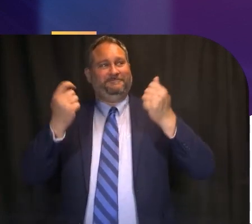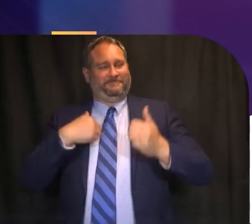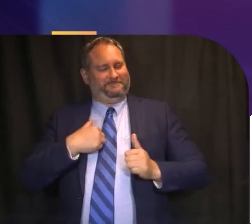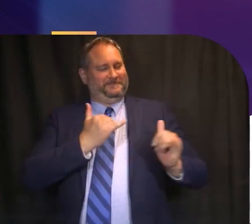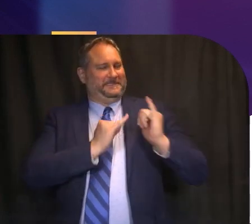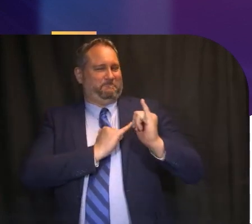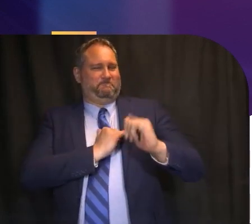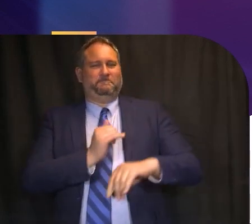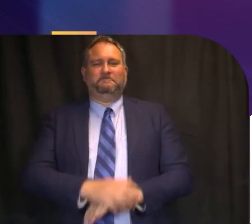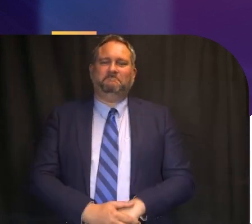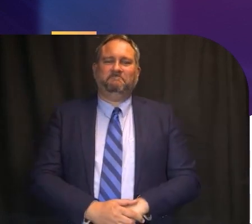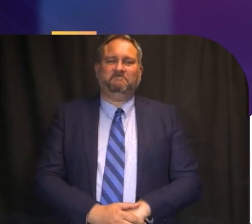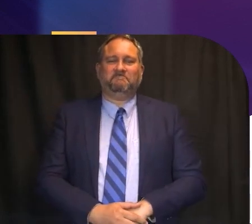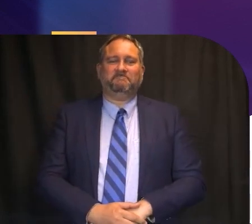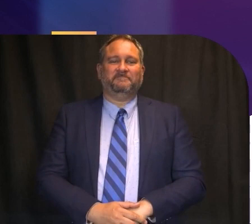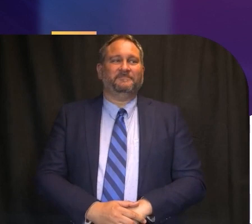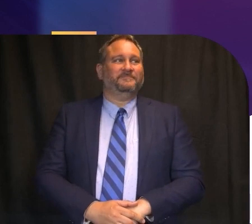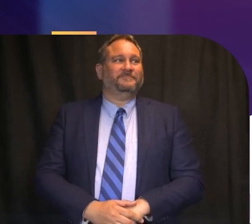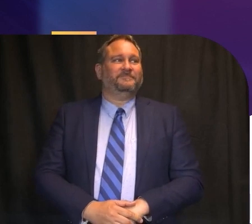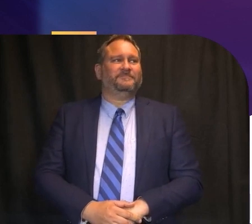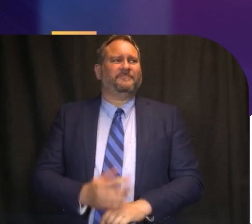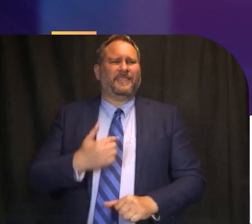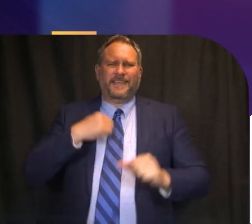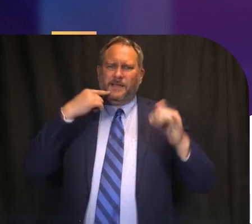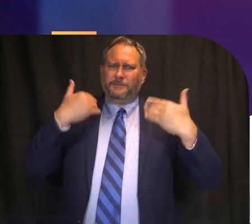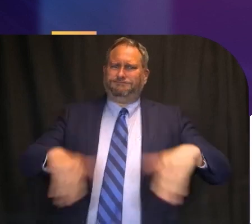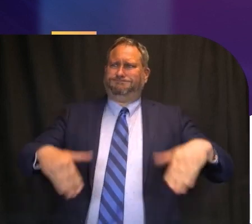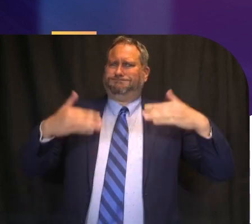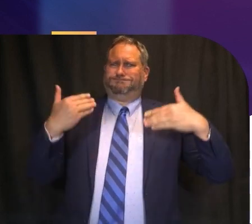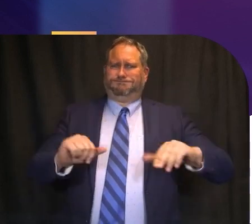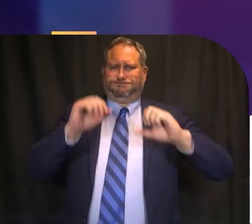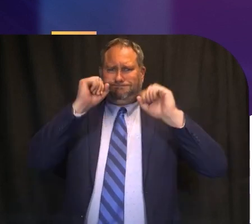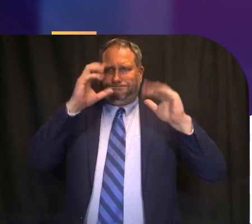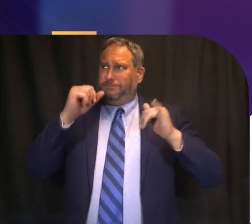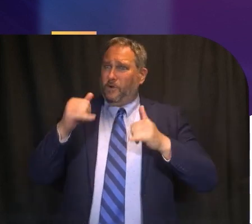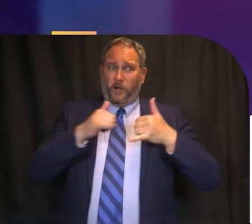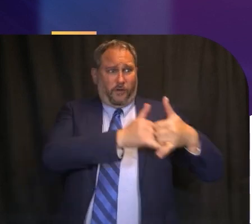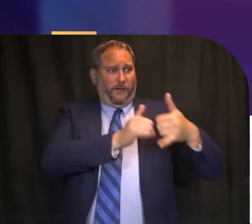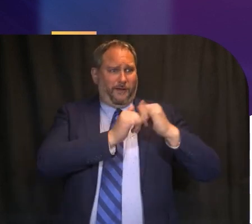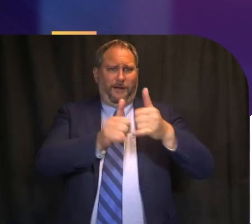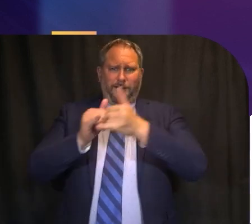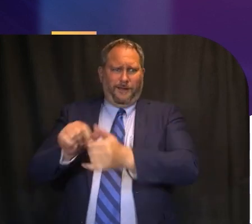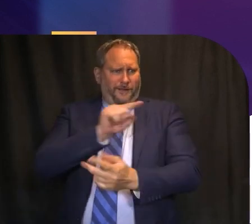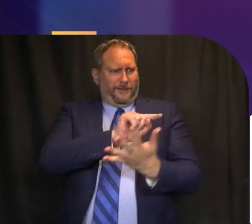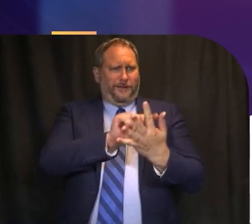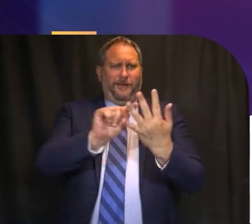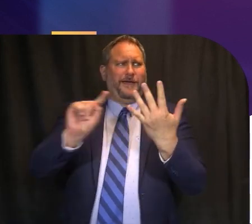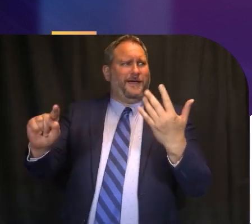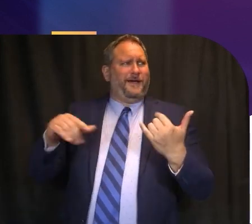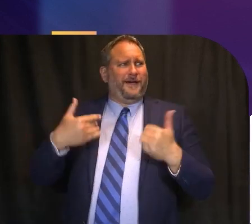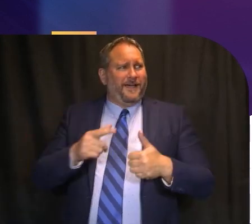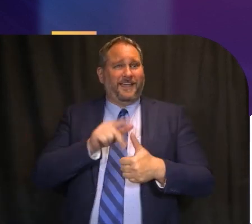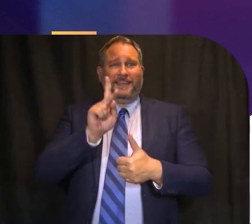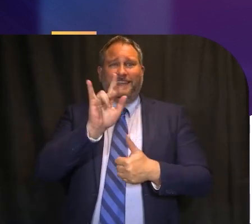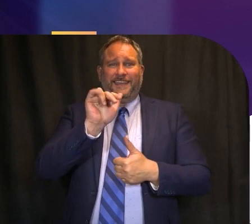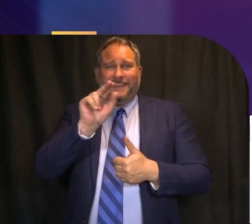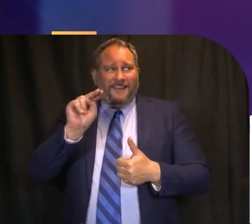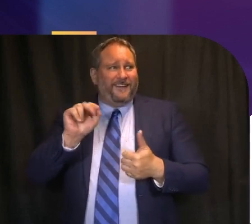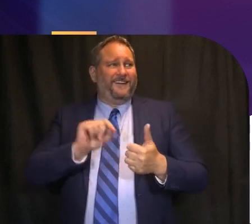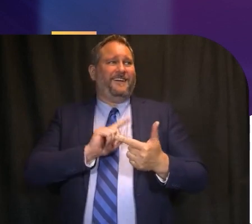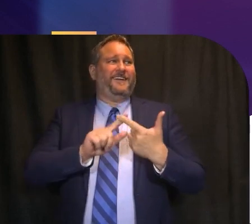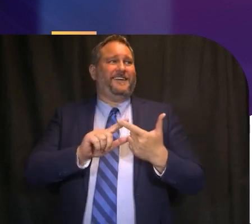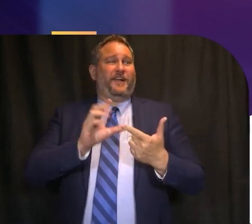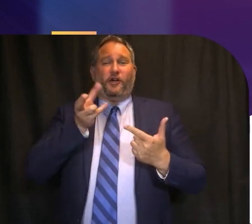Hearn Emerging Leader awardees? Kiana, Chris, and Nate, allow me to congratulate each of you for receiving